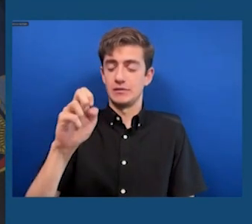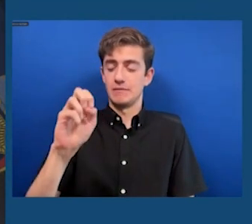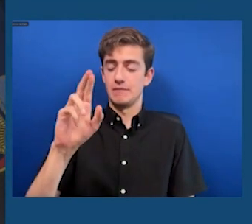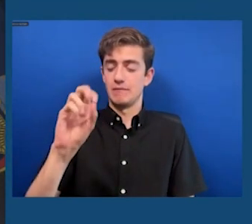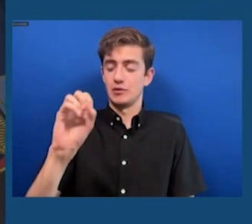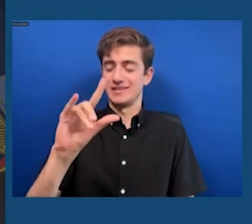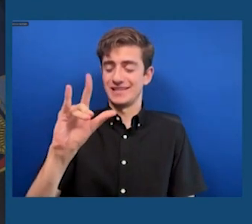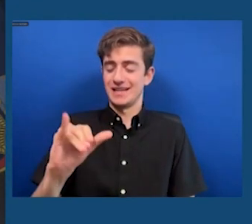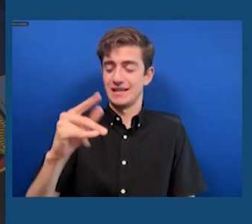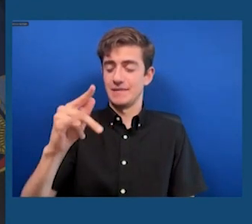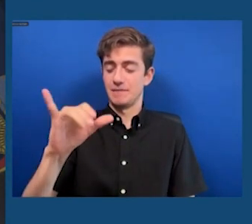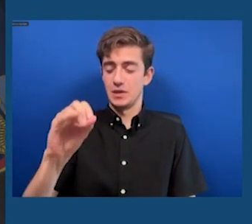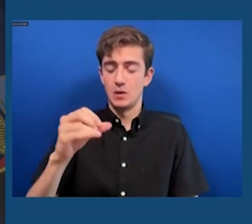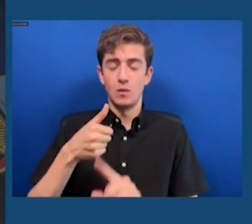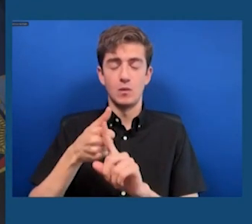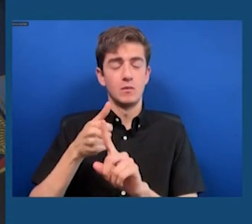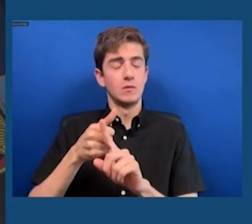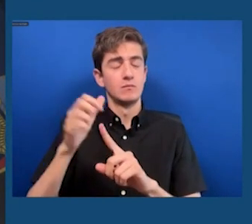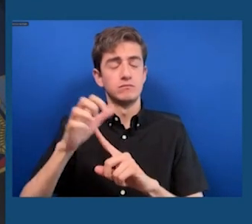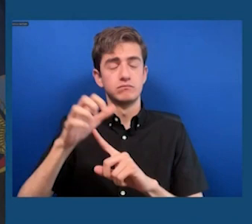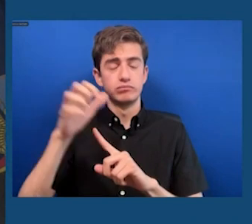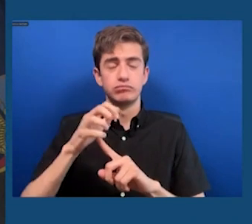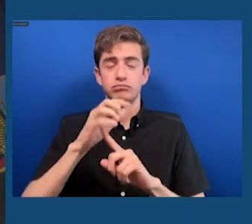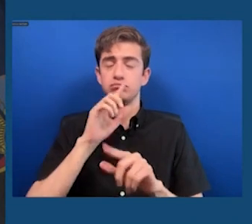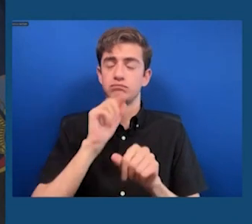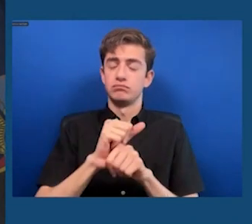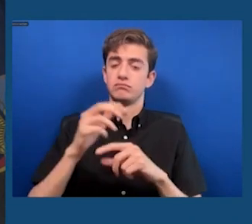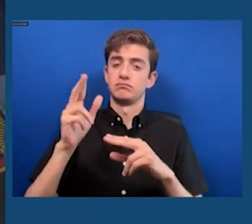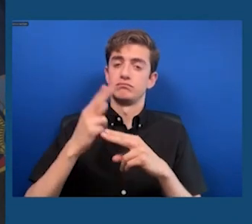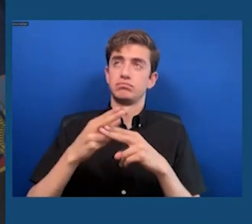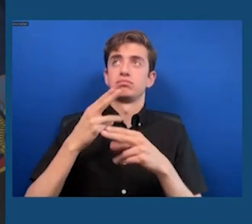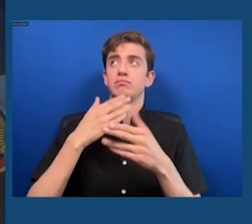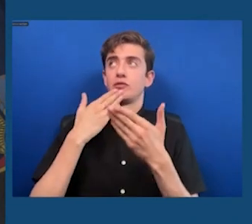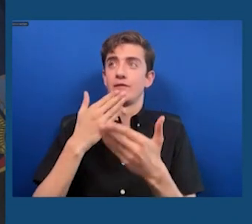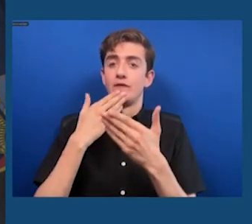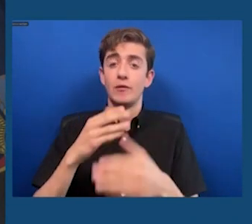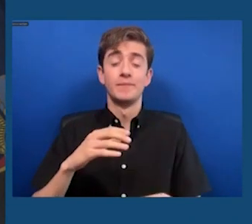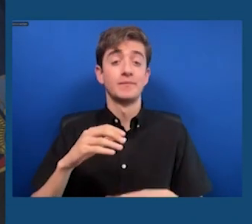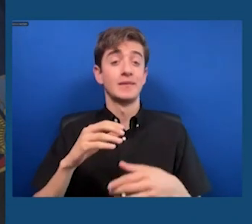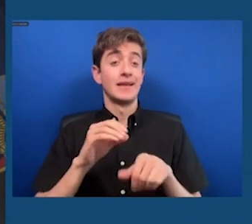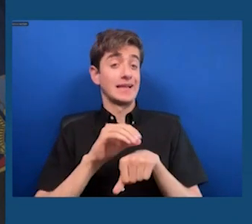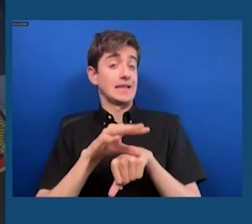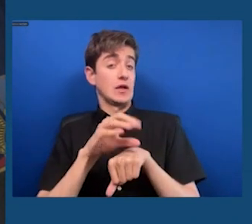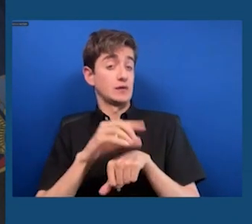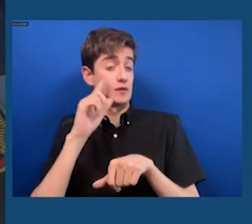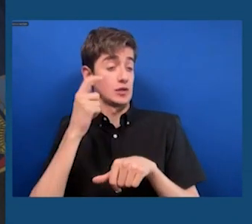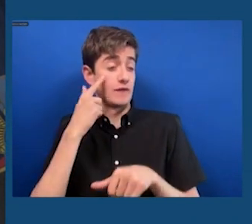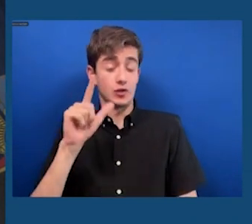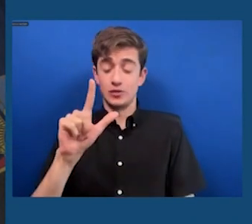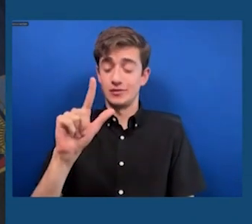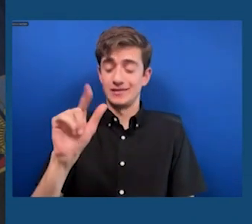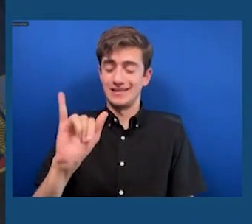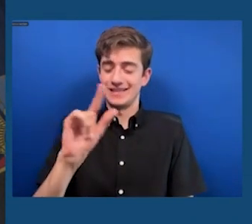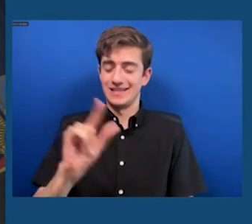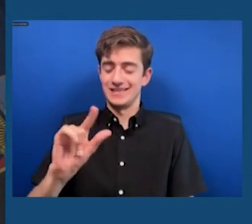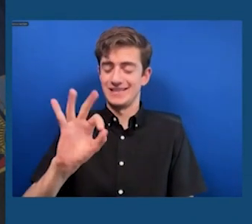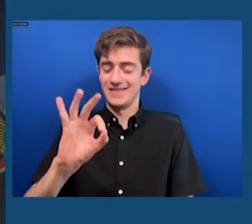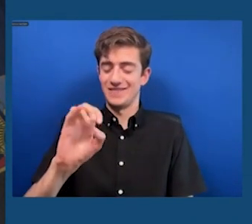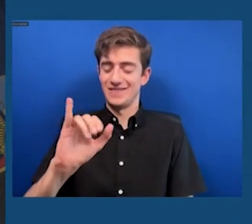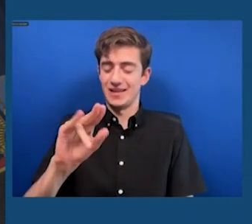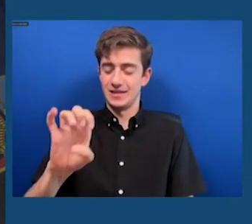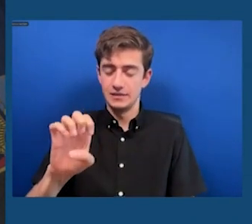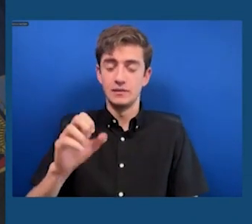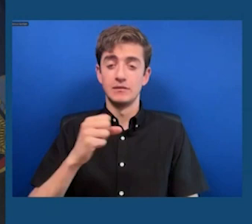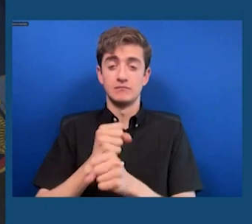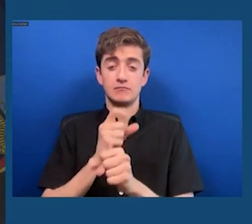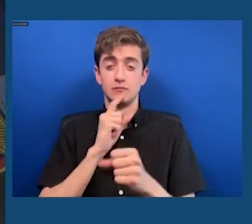grateful for what she has delivered for New Yorkers. And Counsel to the Governor, Liz Fine, who made sure everything was just proper as it should be. And I want to